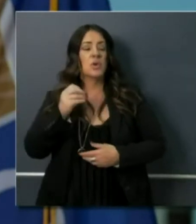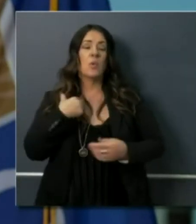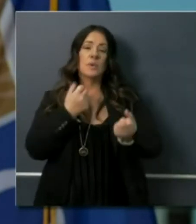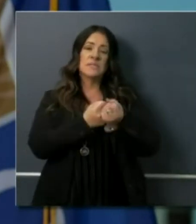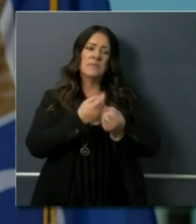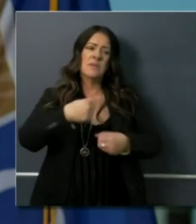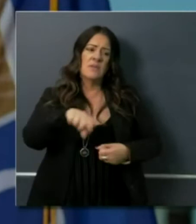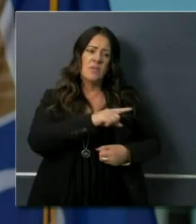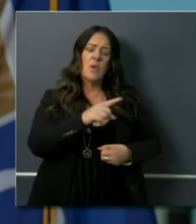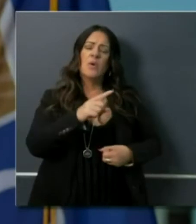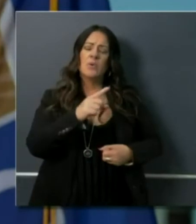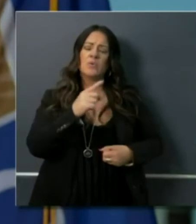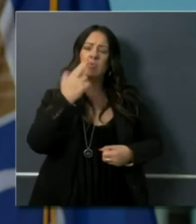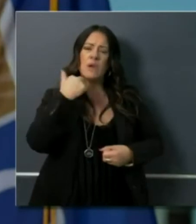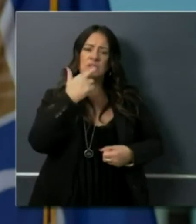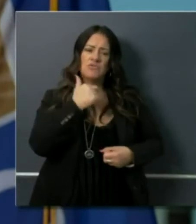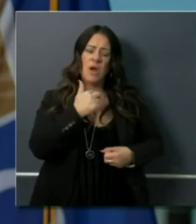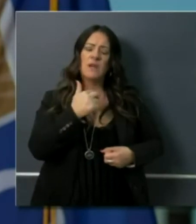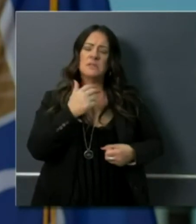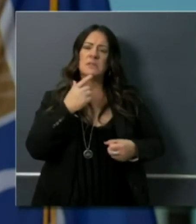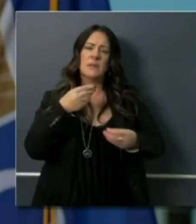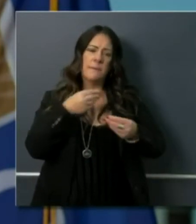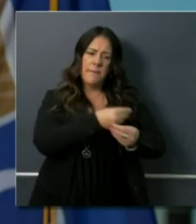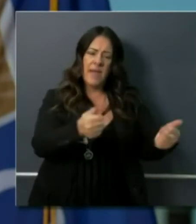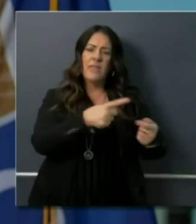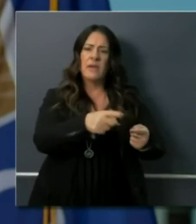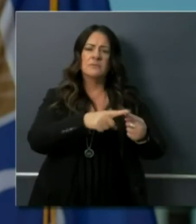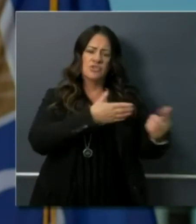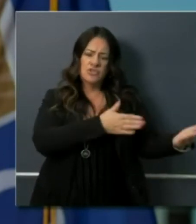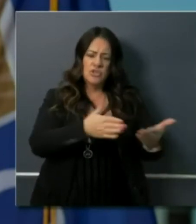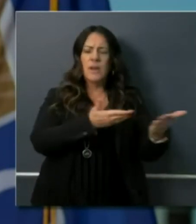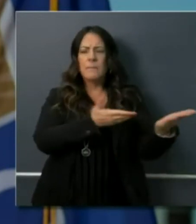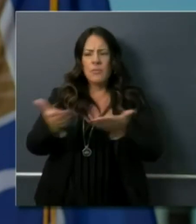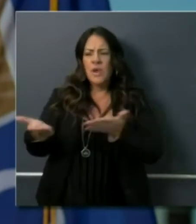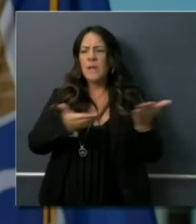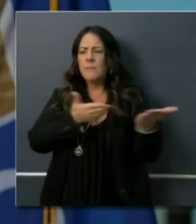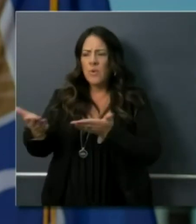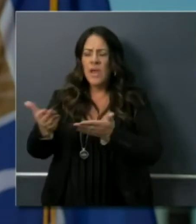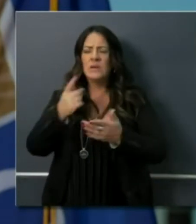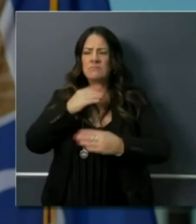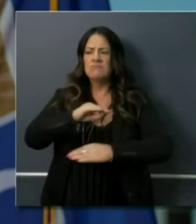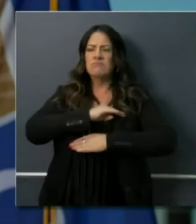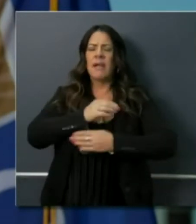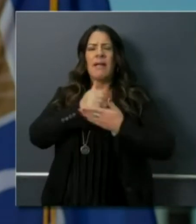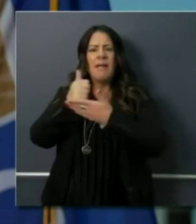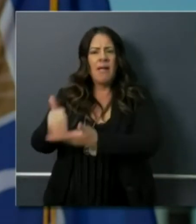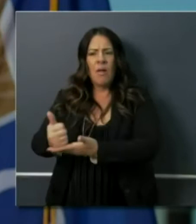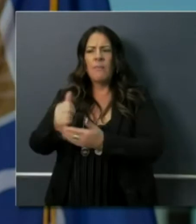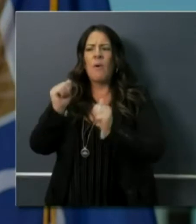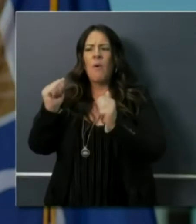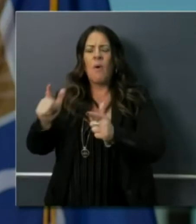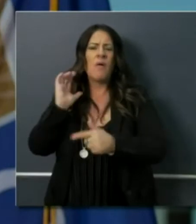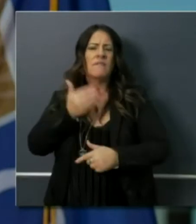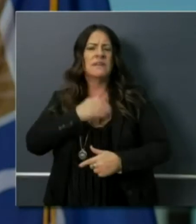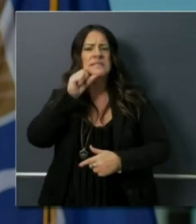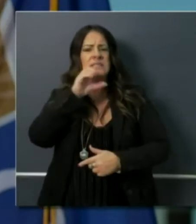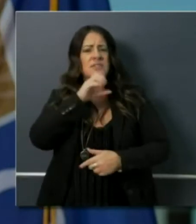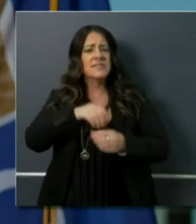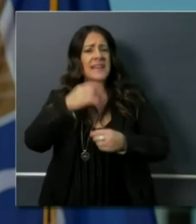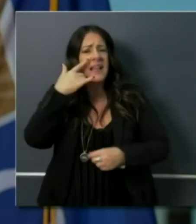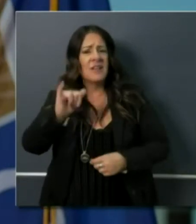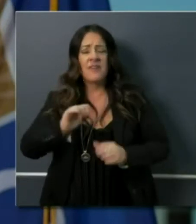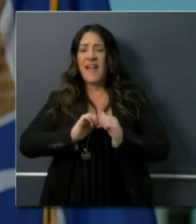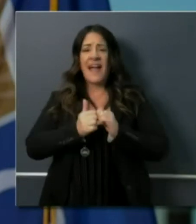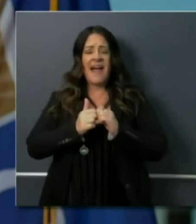to exponentially expand our capacity to meet the needs of our seniors all throughout the state of California, inspired